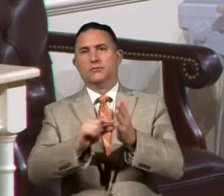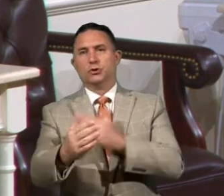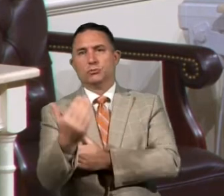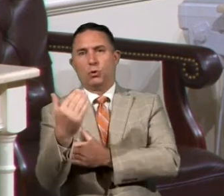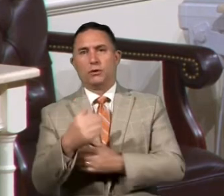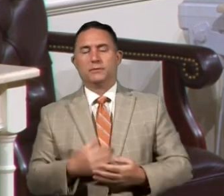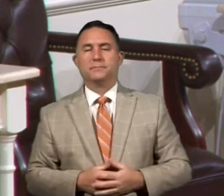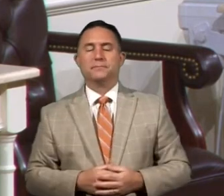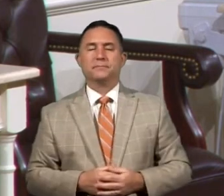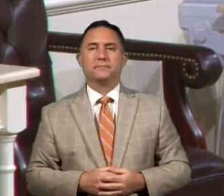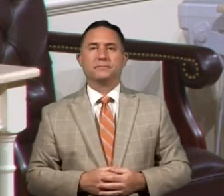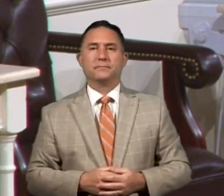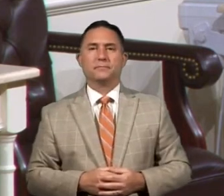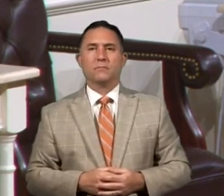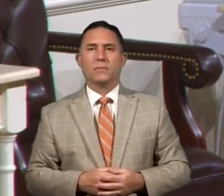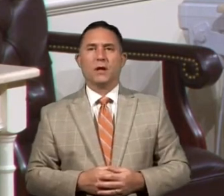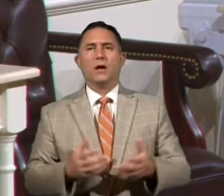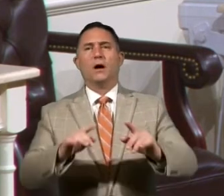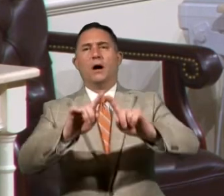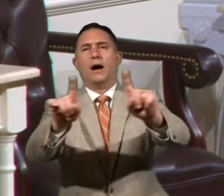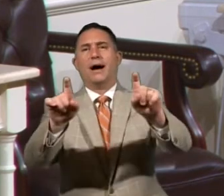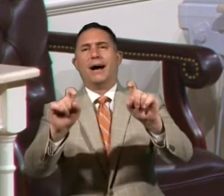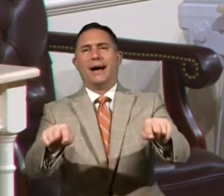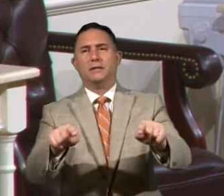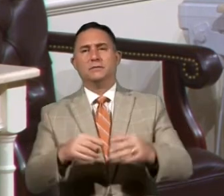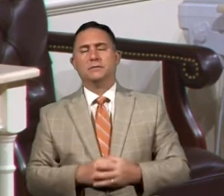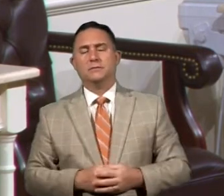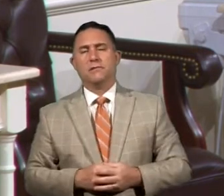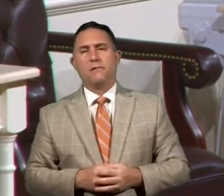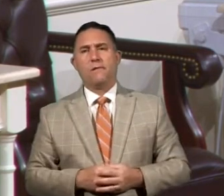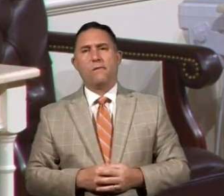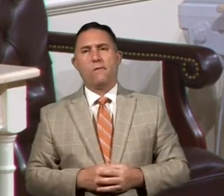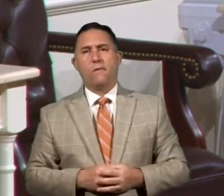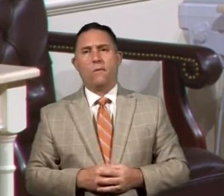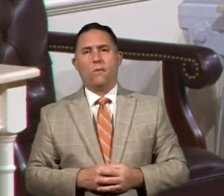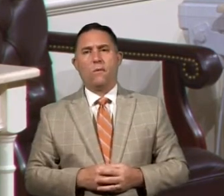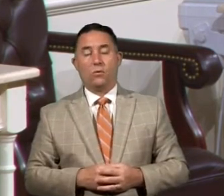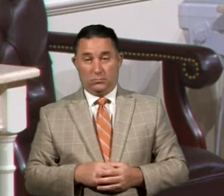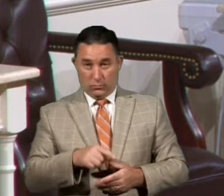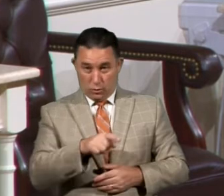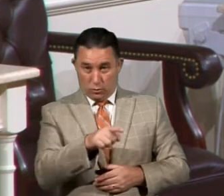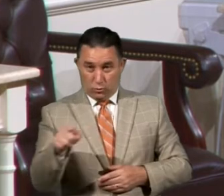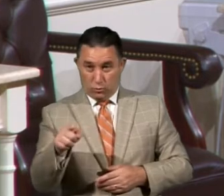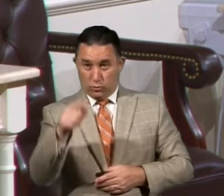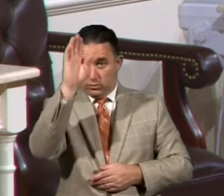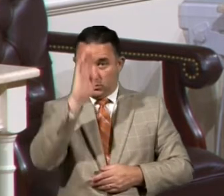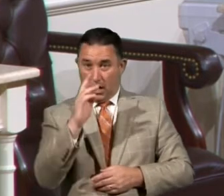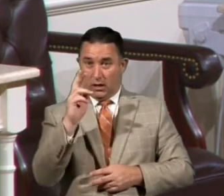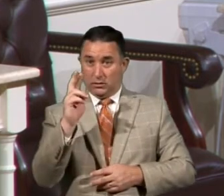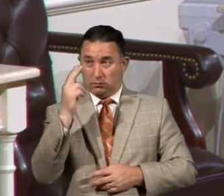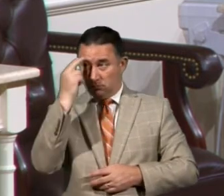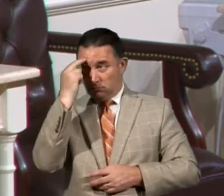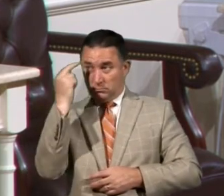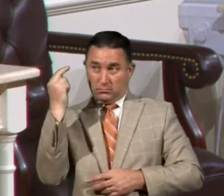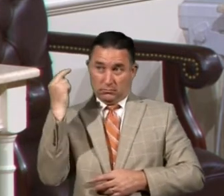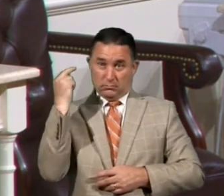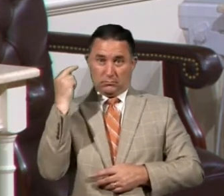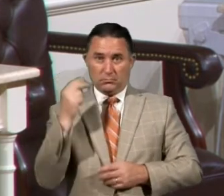morning. And I want to ask you this question. Are you God's memorial?